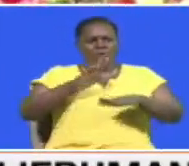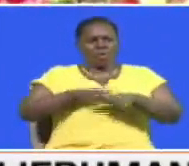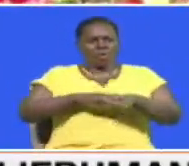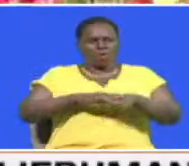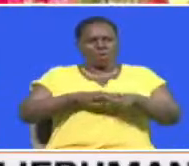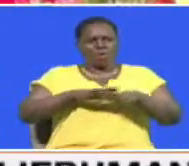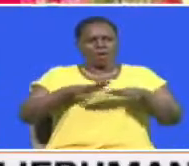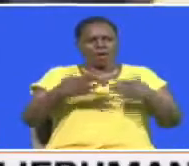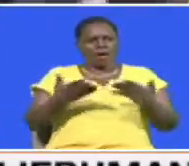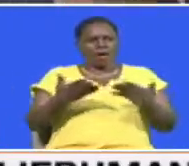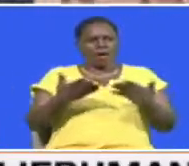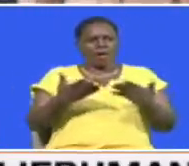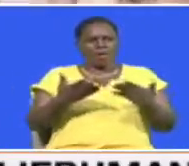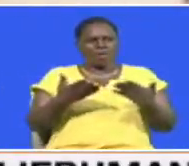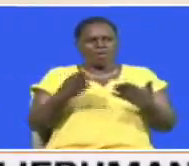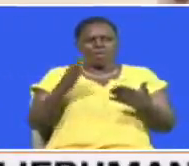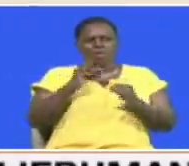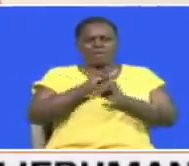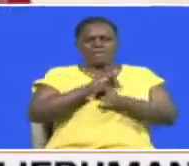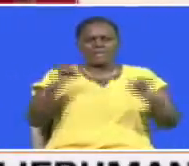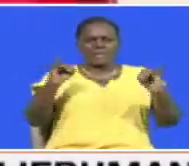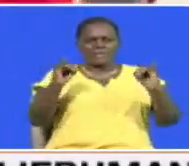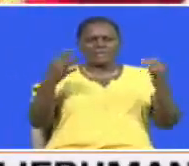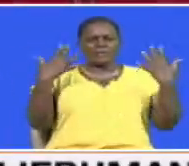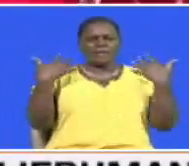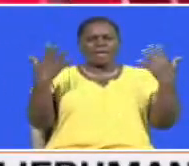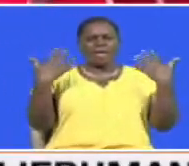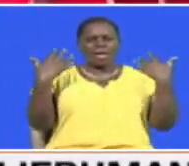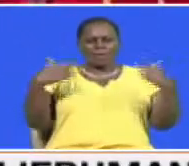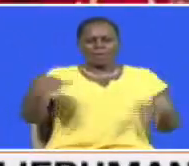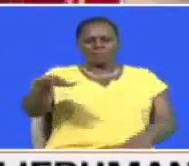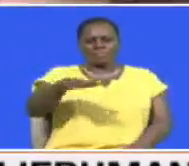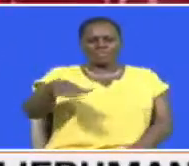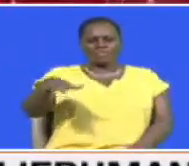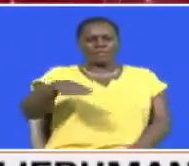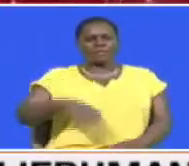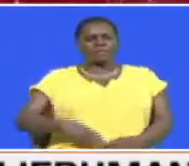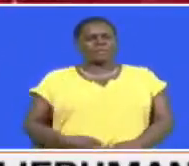kawi safi isiyo na madhara hasa kwenye mazingira.